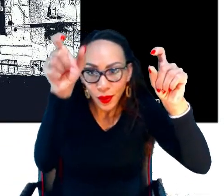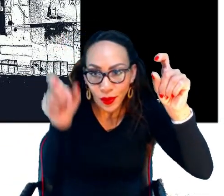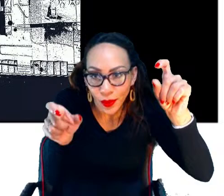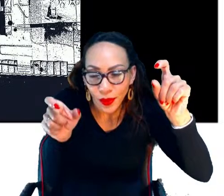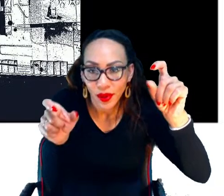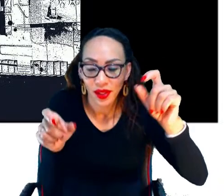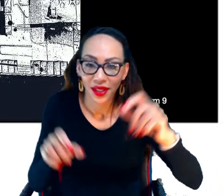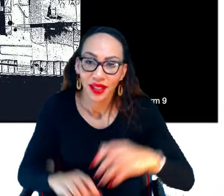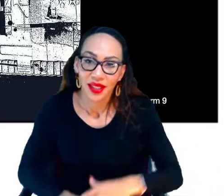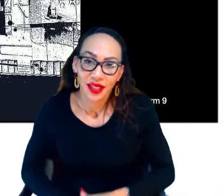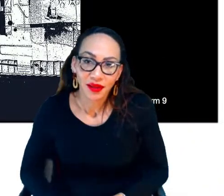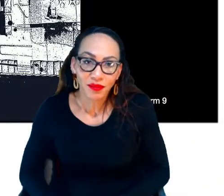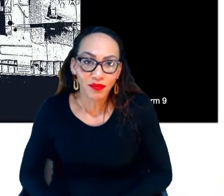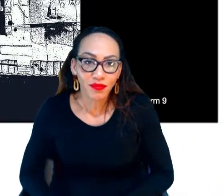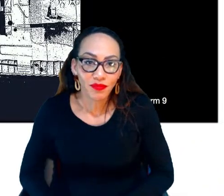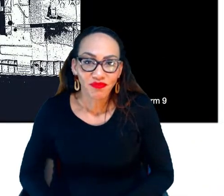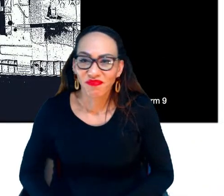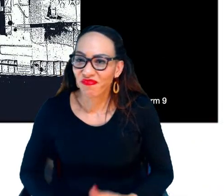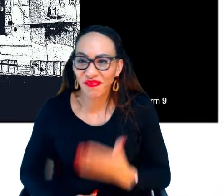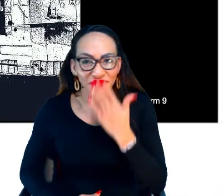it's still not working.